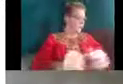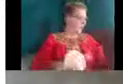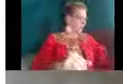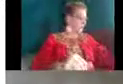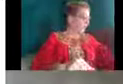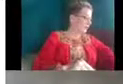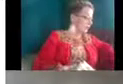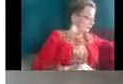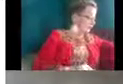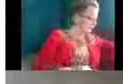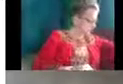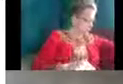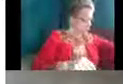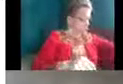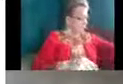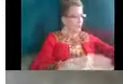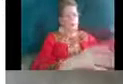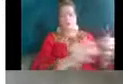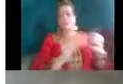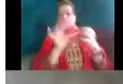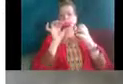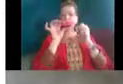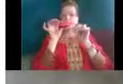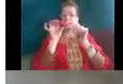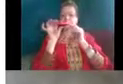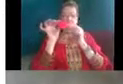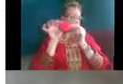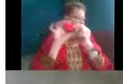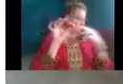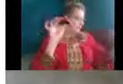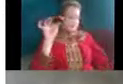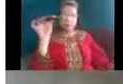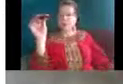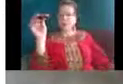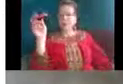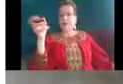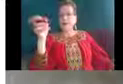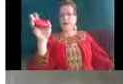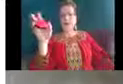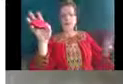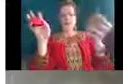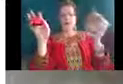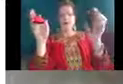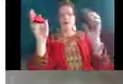there's switch activation so a switch i have two of them here